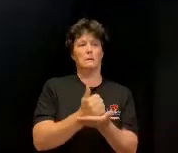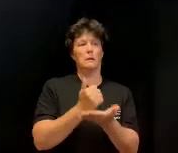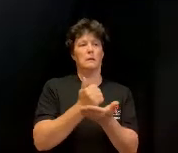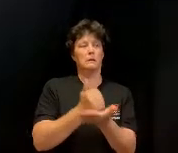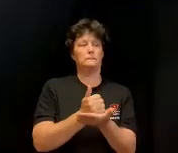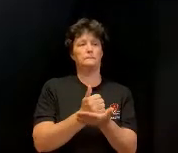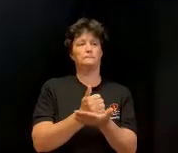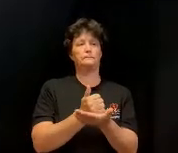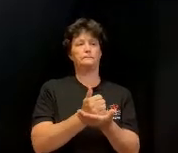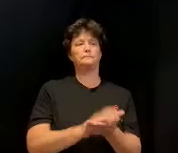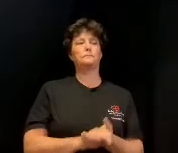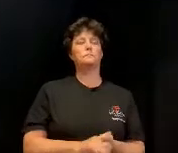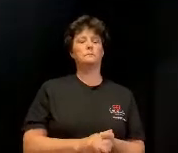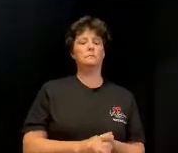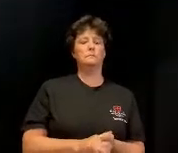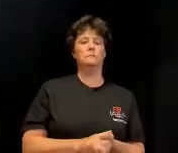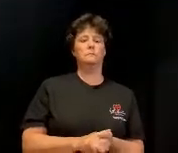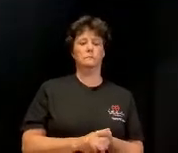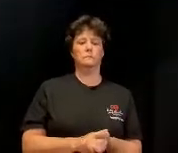folks.